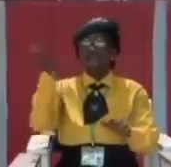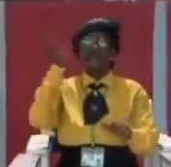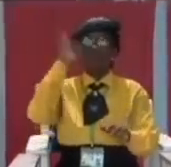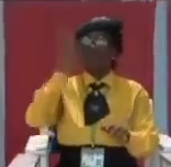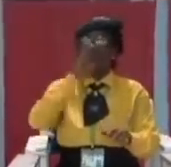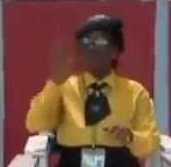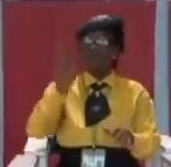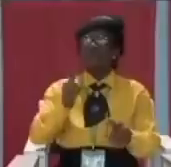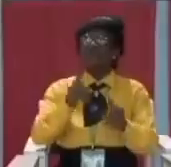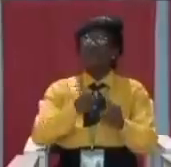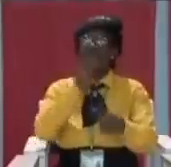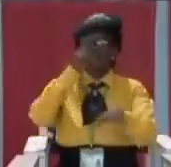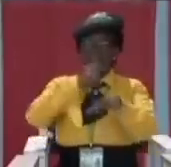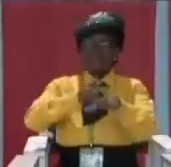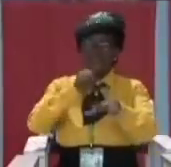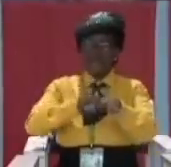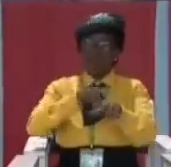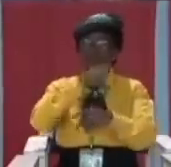in Jesus' name.